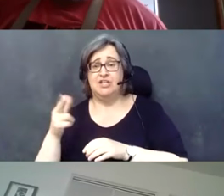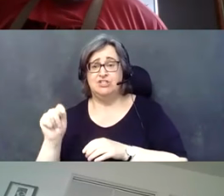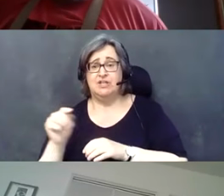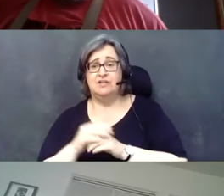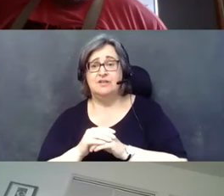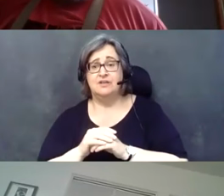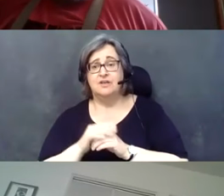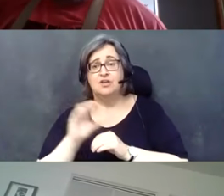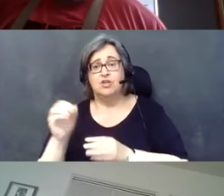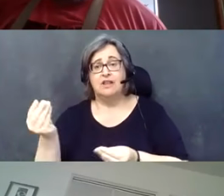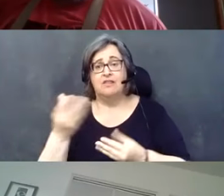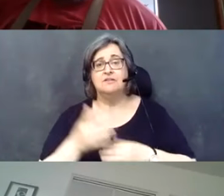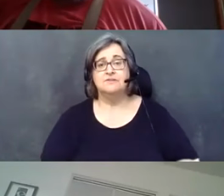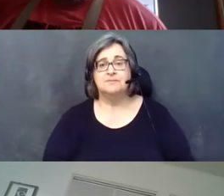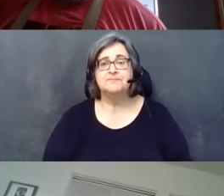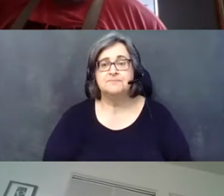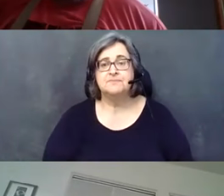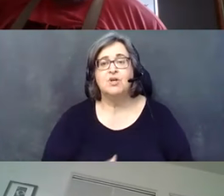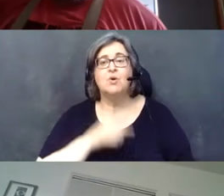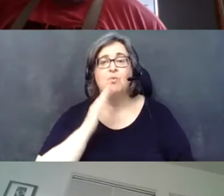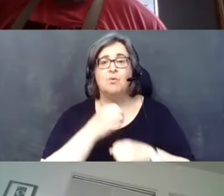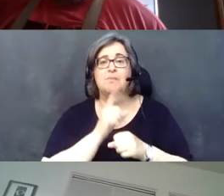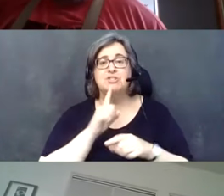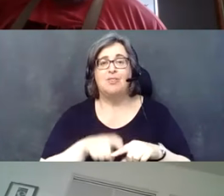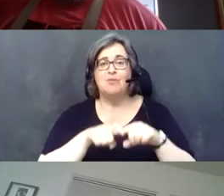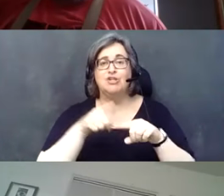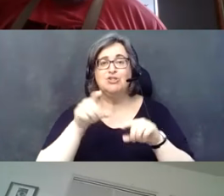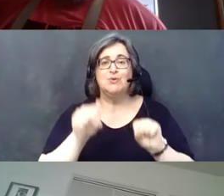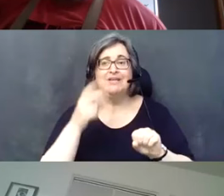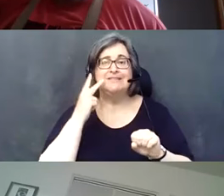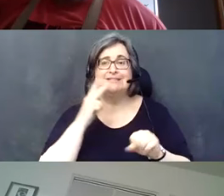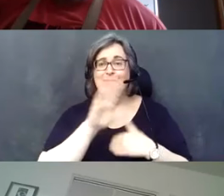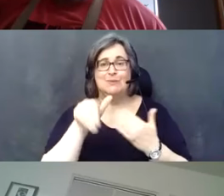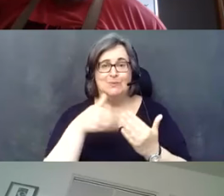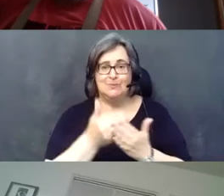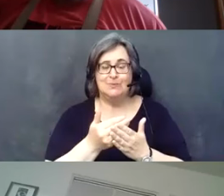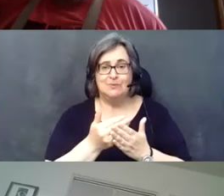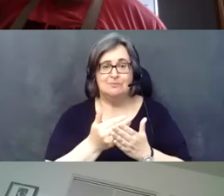direct that to our host. And we'll make sure that we pause and you can see everybody.